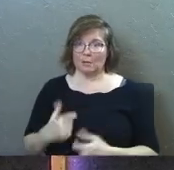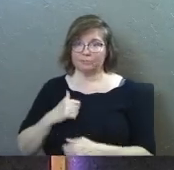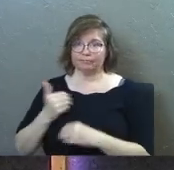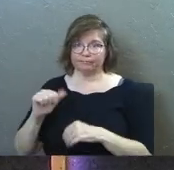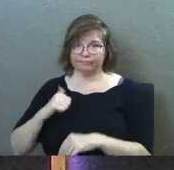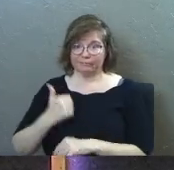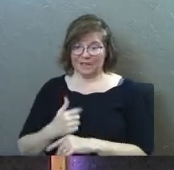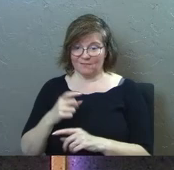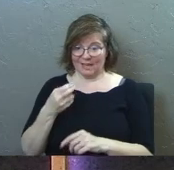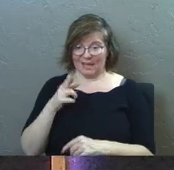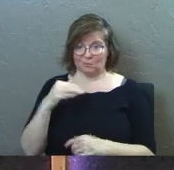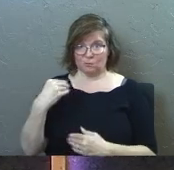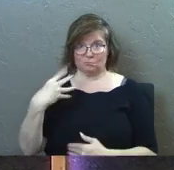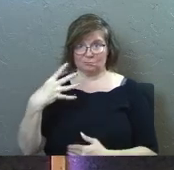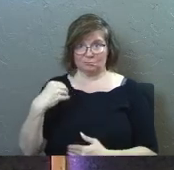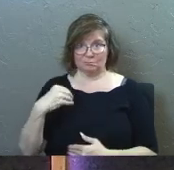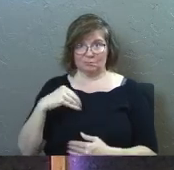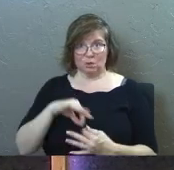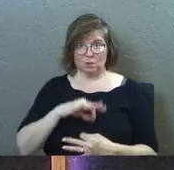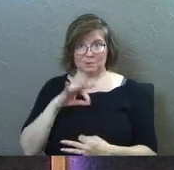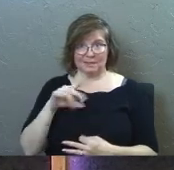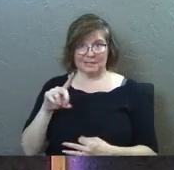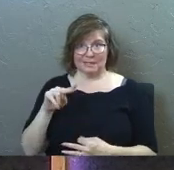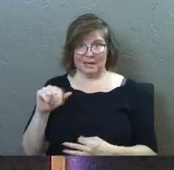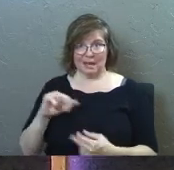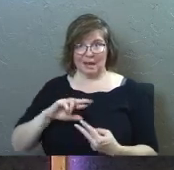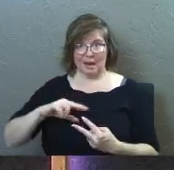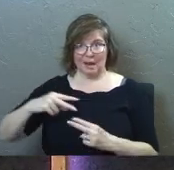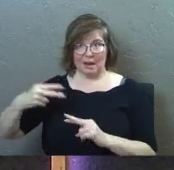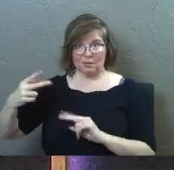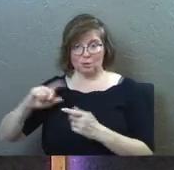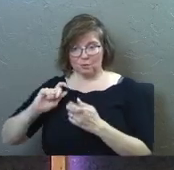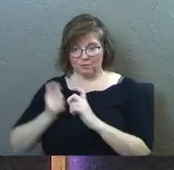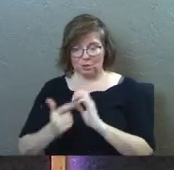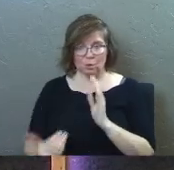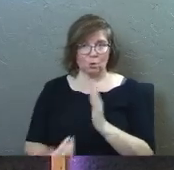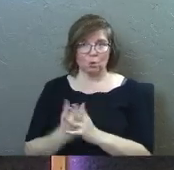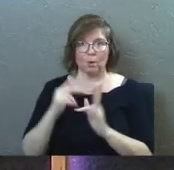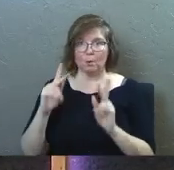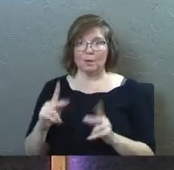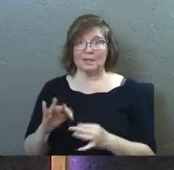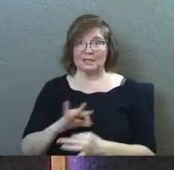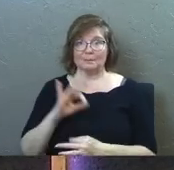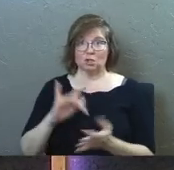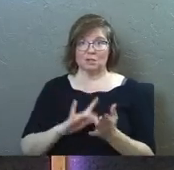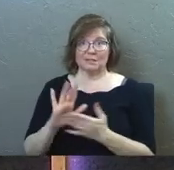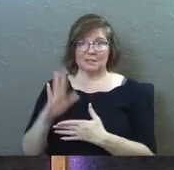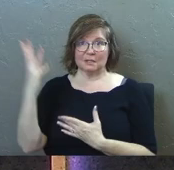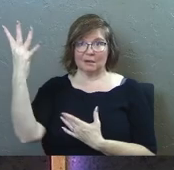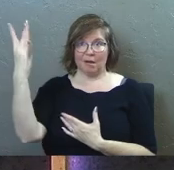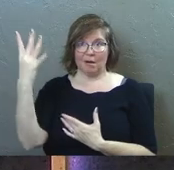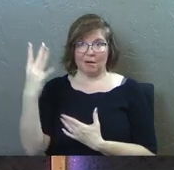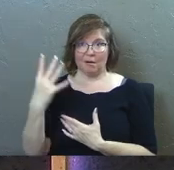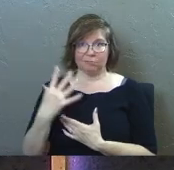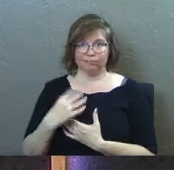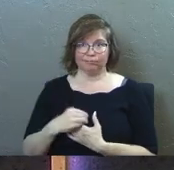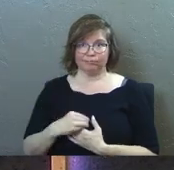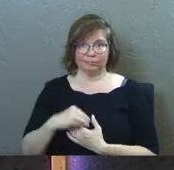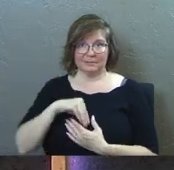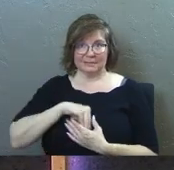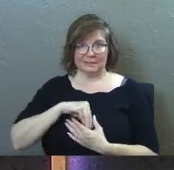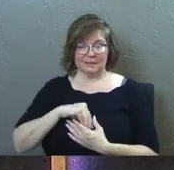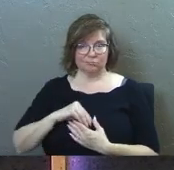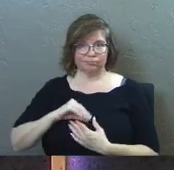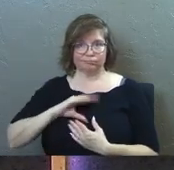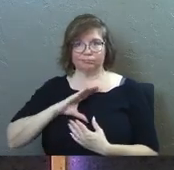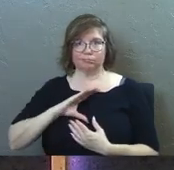could x-ray your spiritual DNA, you have transformed into a brand new person. The Spirit of Jesus Christ has come to live inside of you.